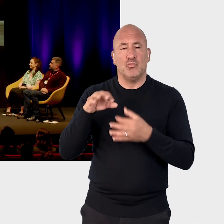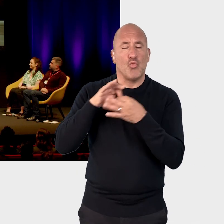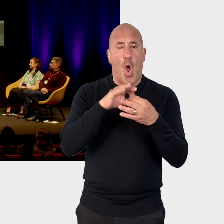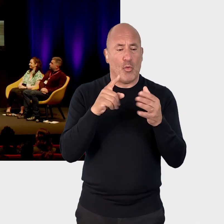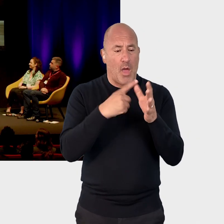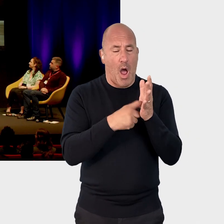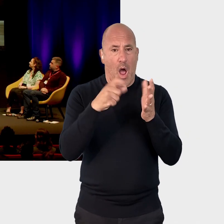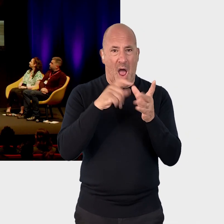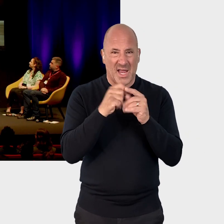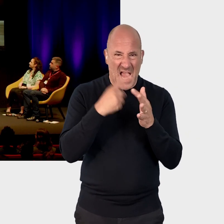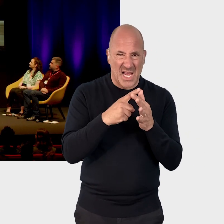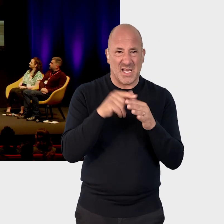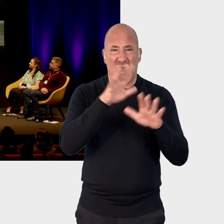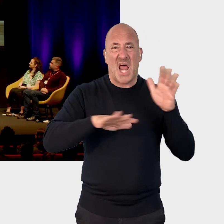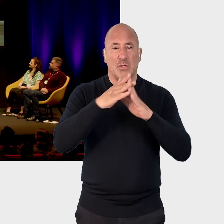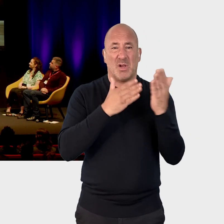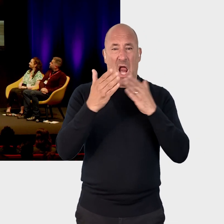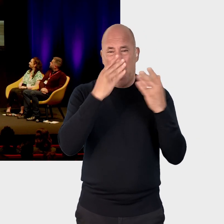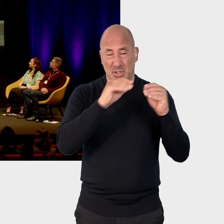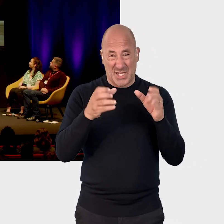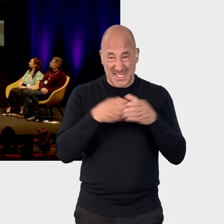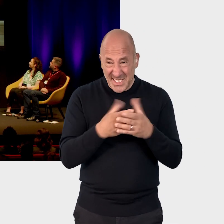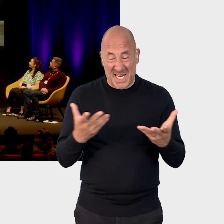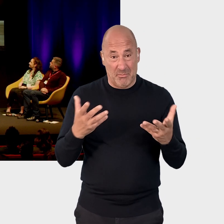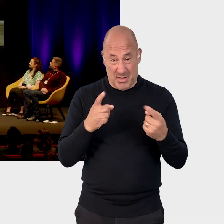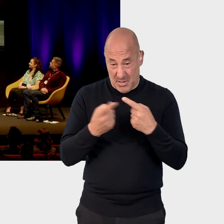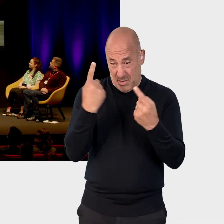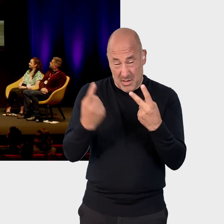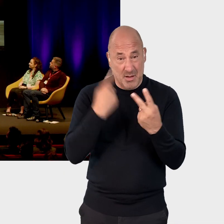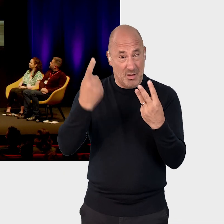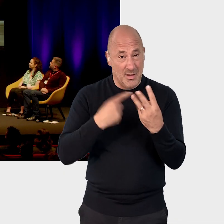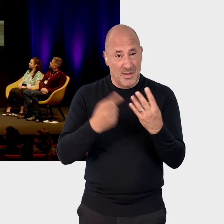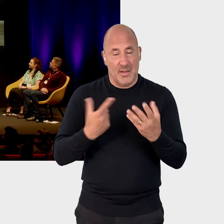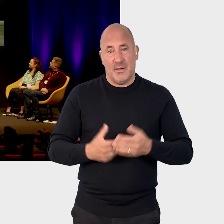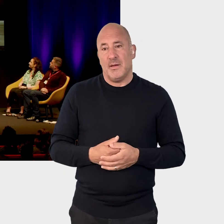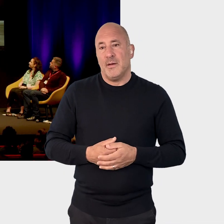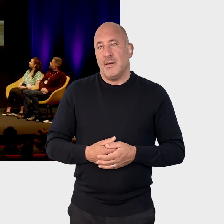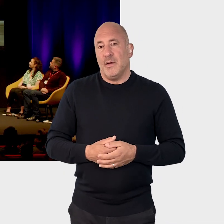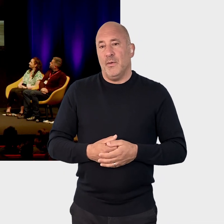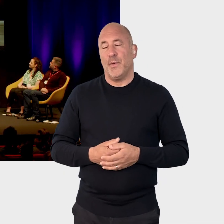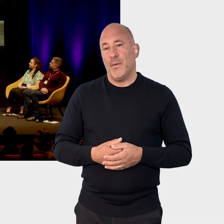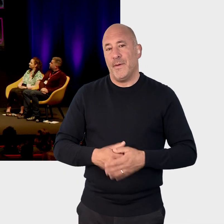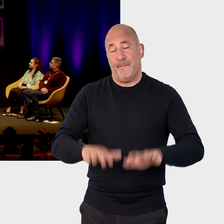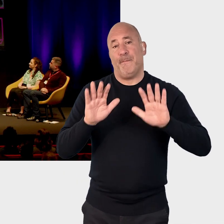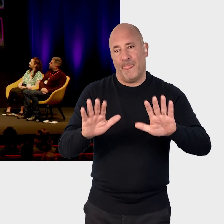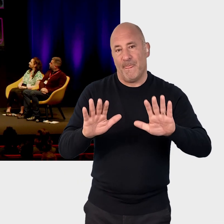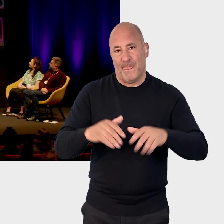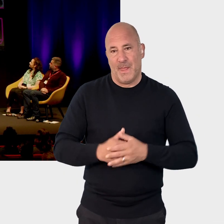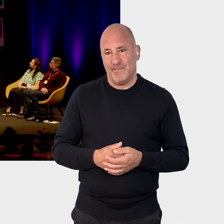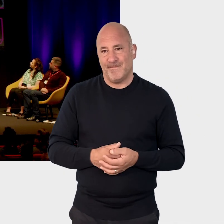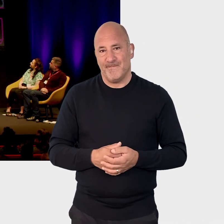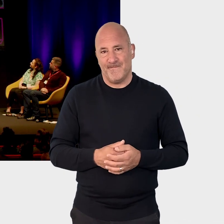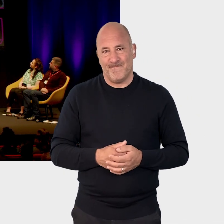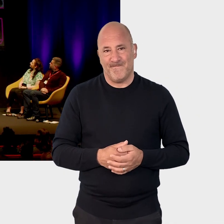doorstep, a collaboration between Year 5 pupils, Arcade and the National Gallery's education team.